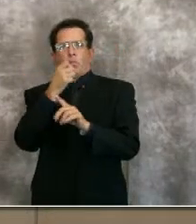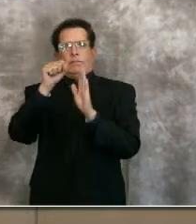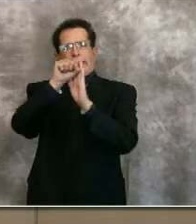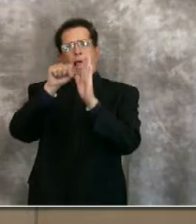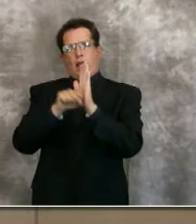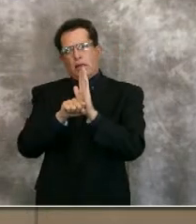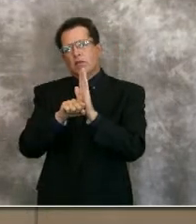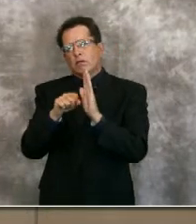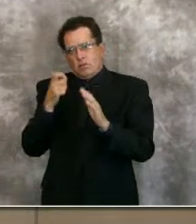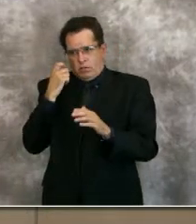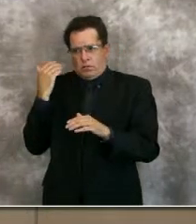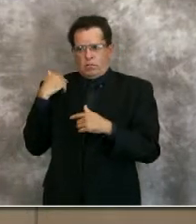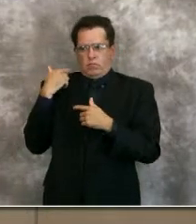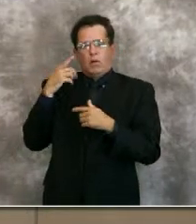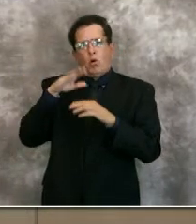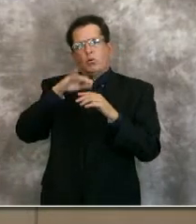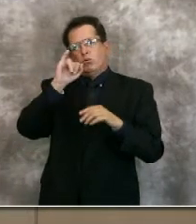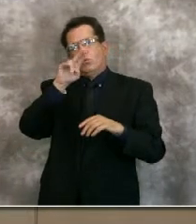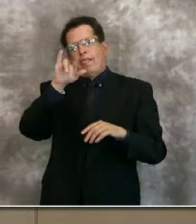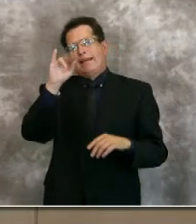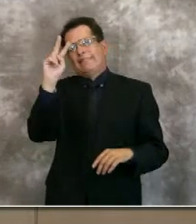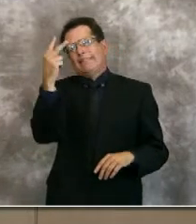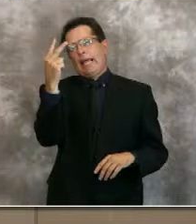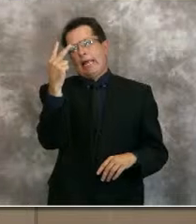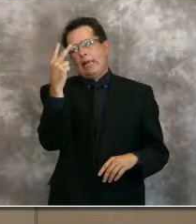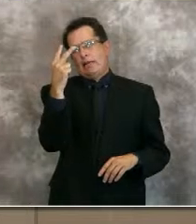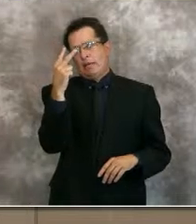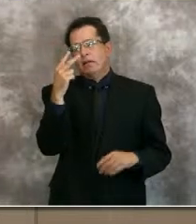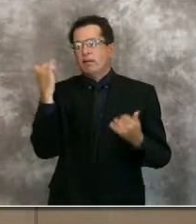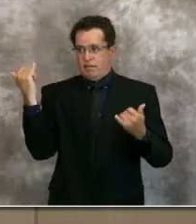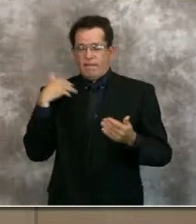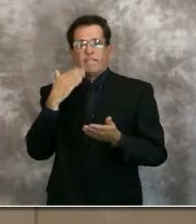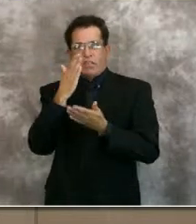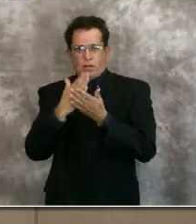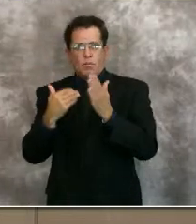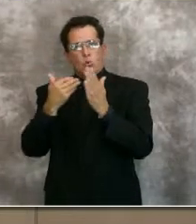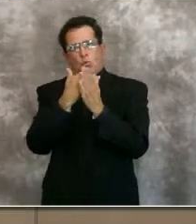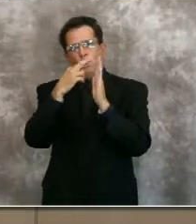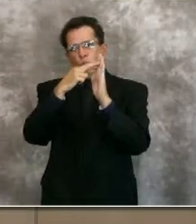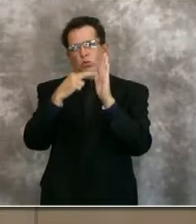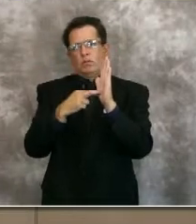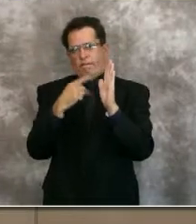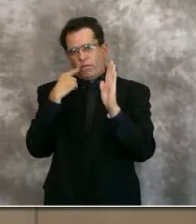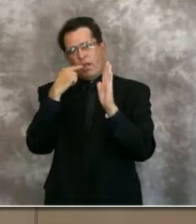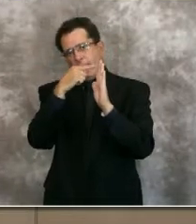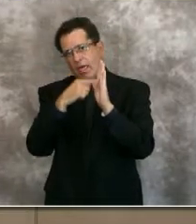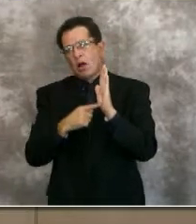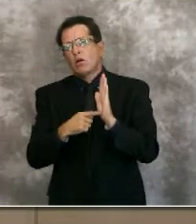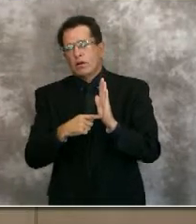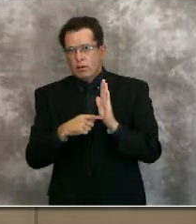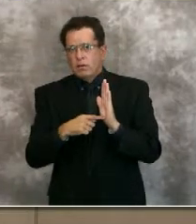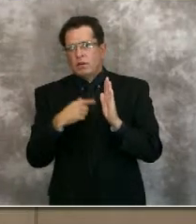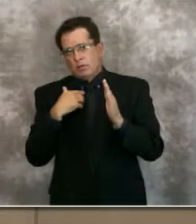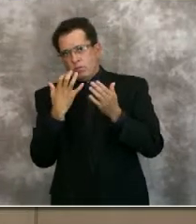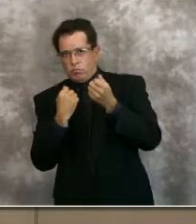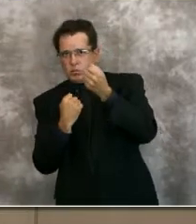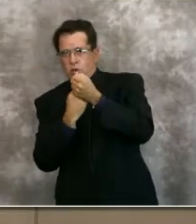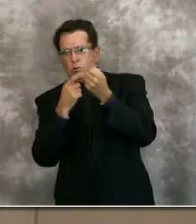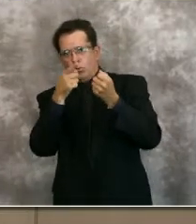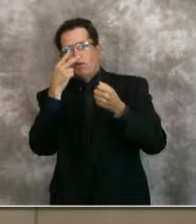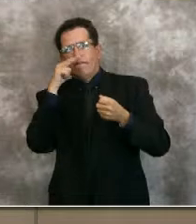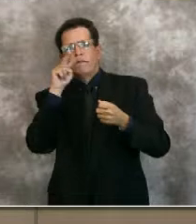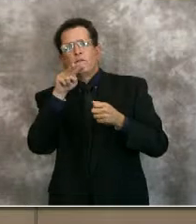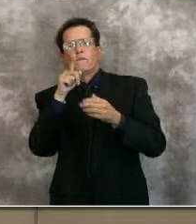state on July 2nd. So there are provisions for that, and we would just encourage individuals to follow